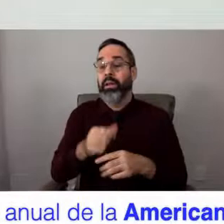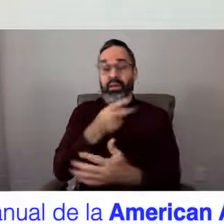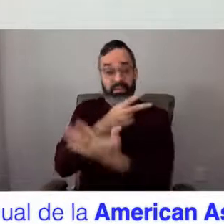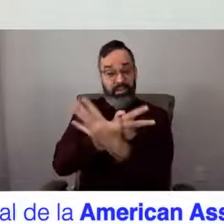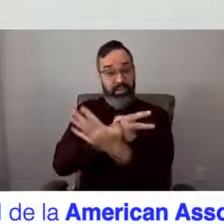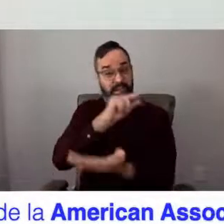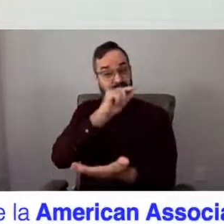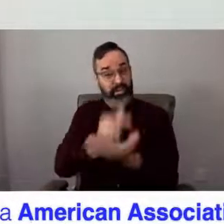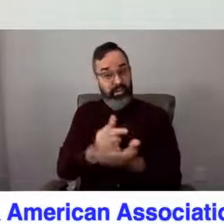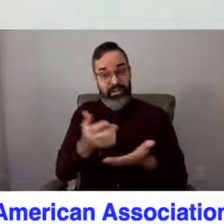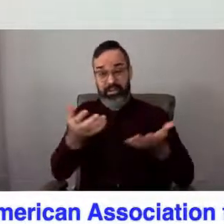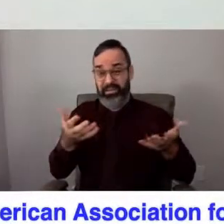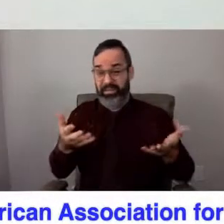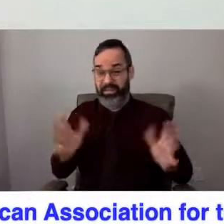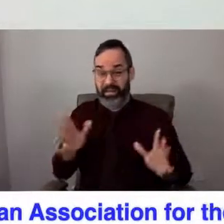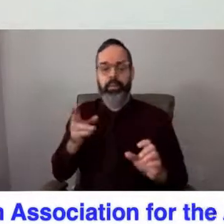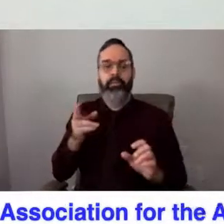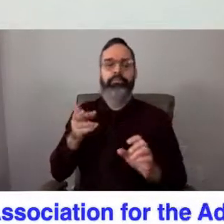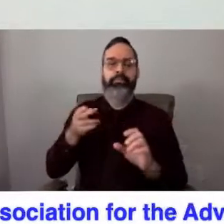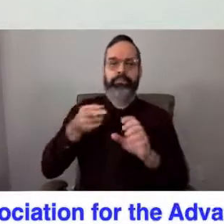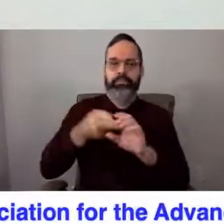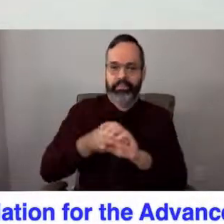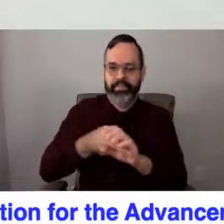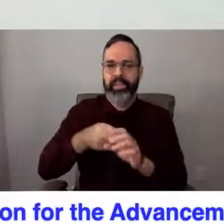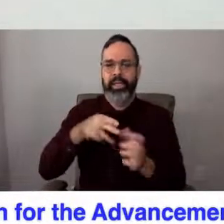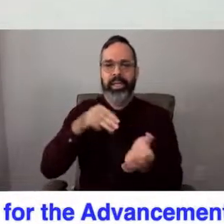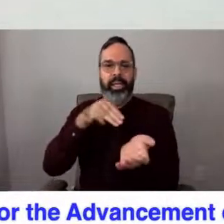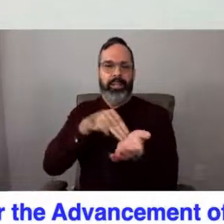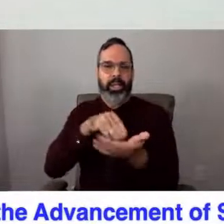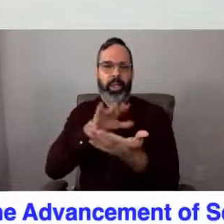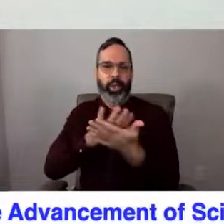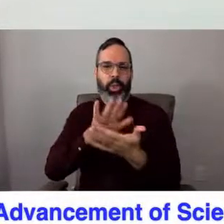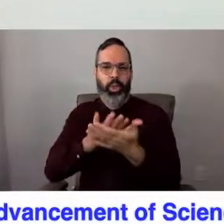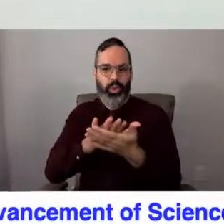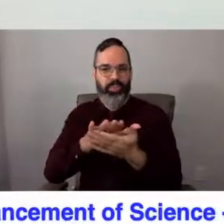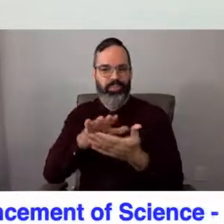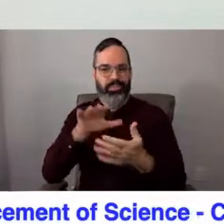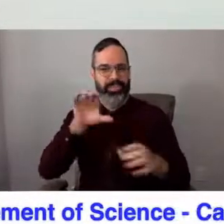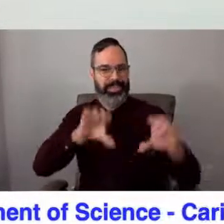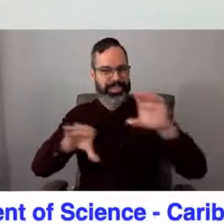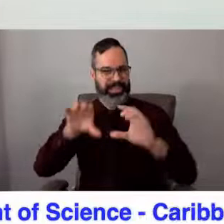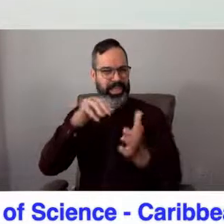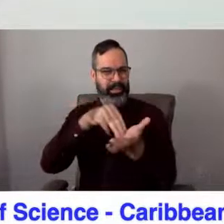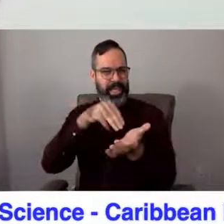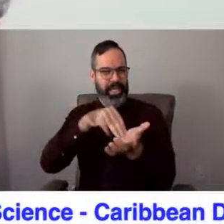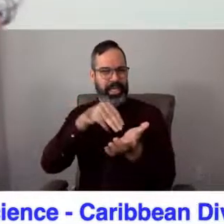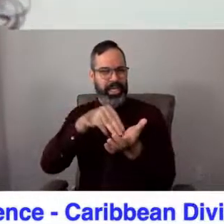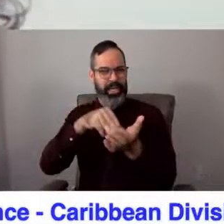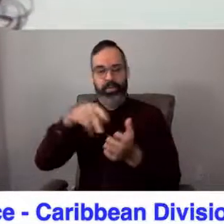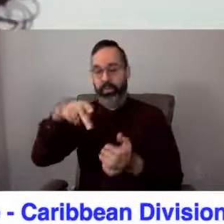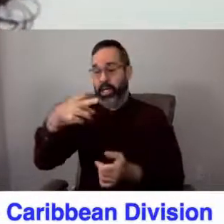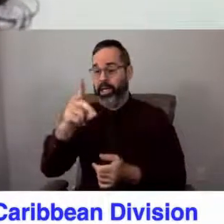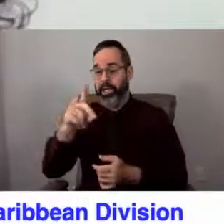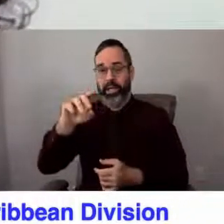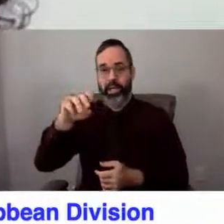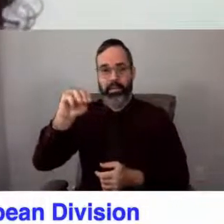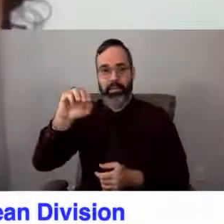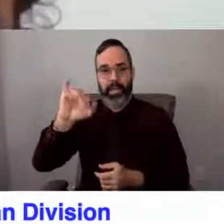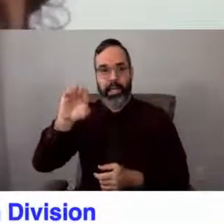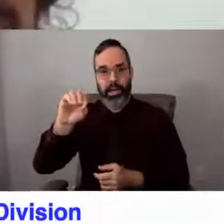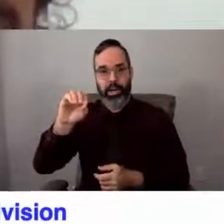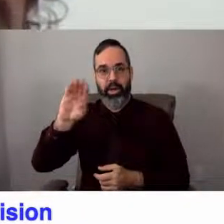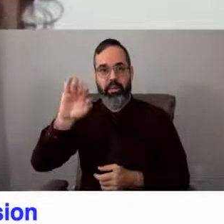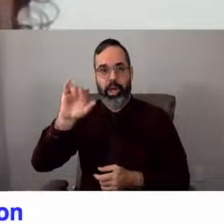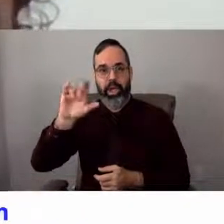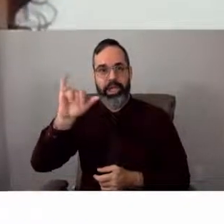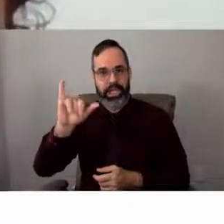joined the School of Medicine in Ciencias Médicas for a PhD in microbiology, and right now she's pursuing a joint degree, a